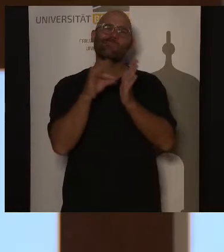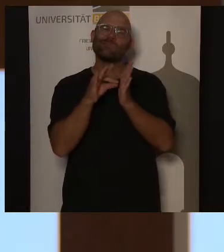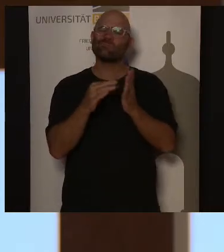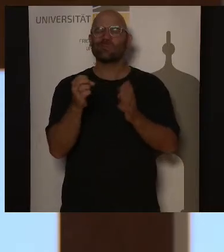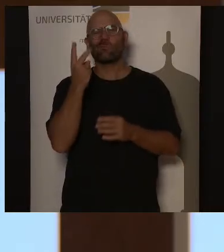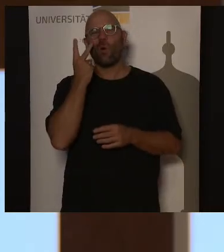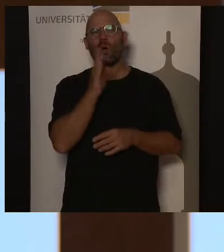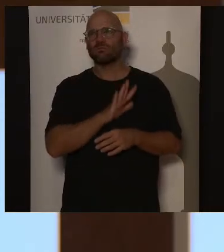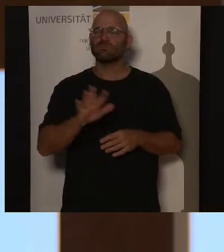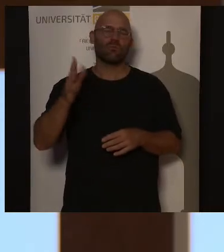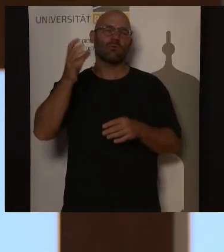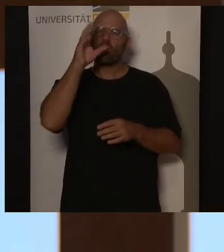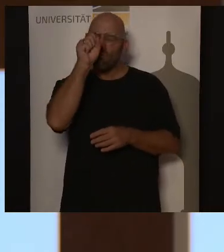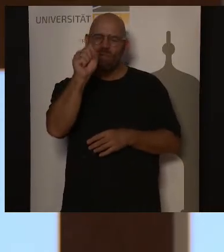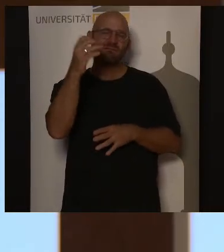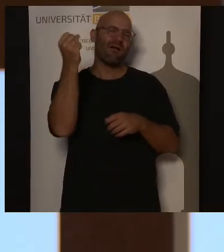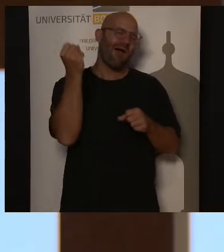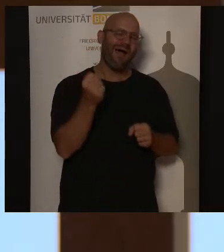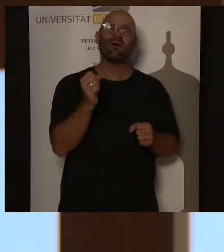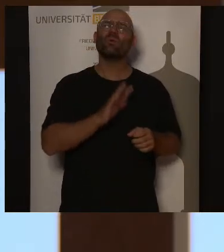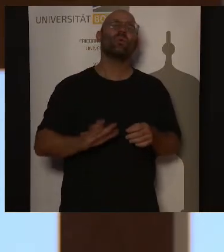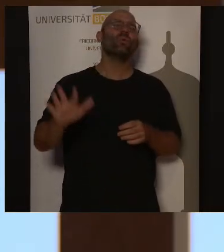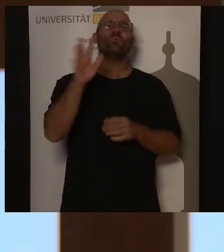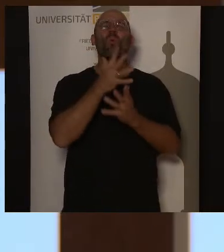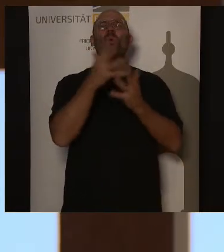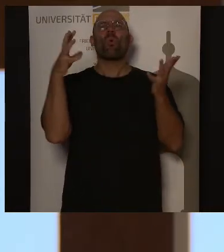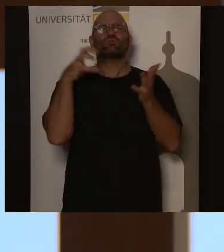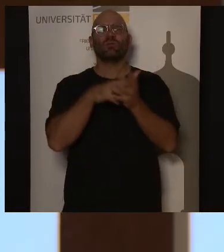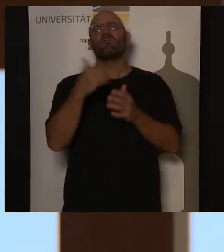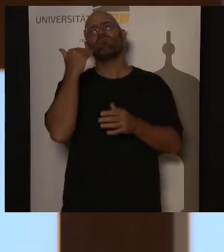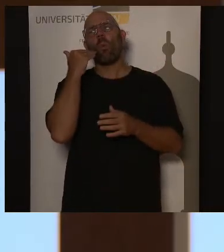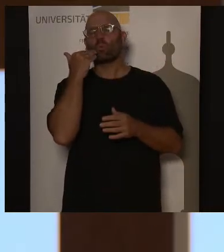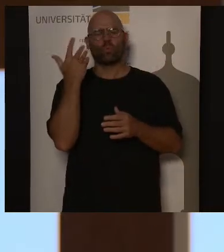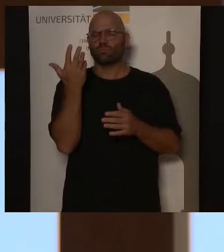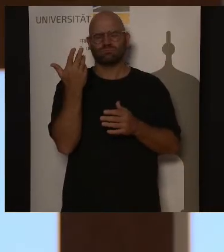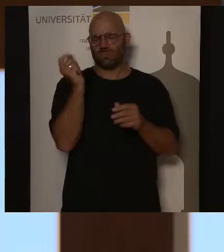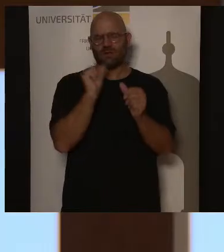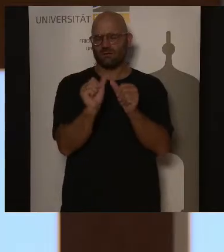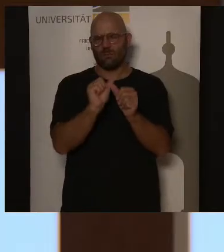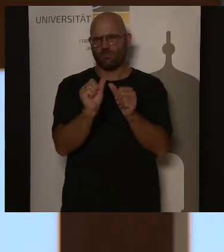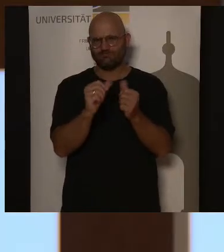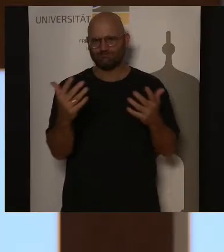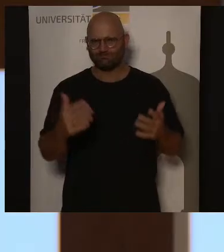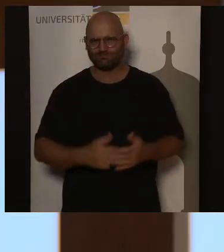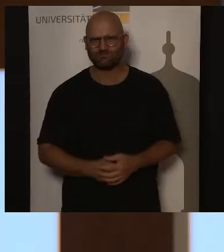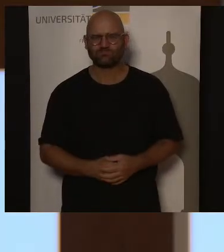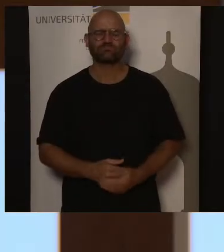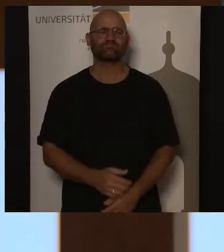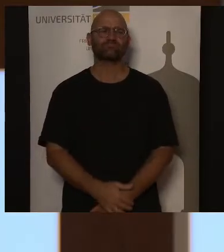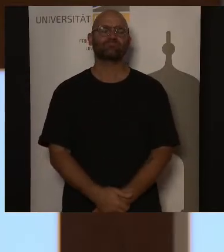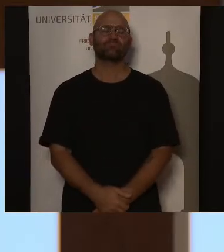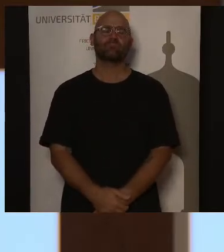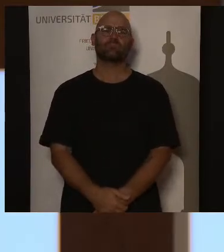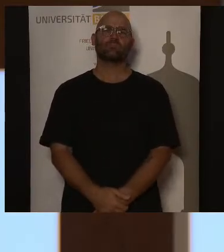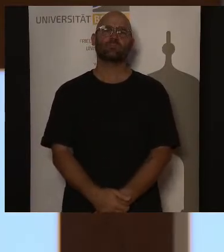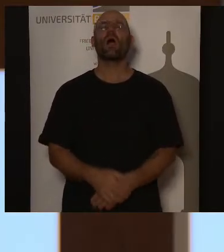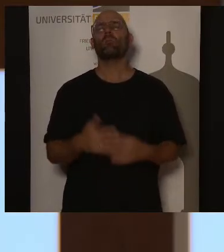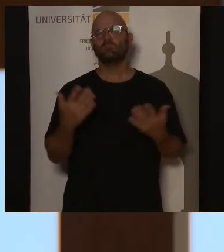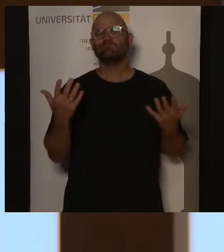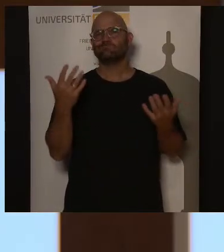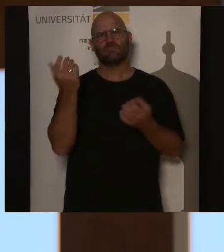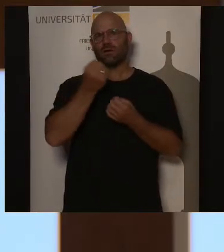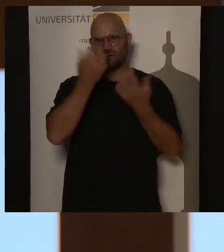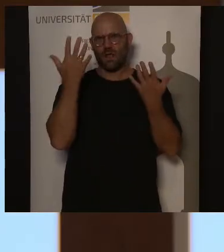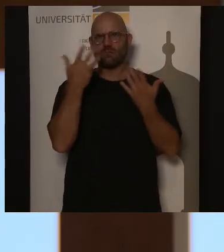I can only tell you that there's no secrets. Unfortunately, the market is quite competitive for accommodation